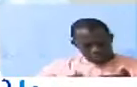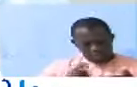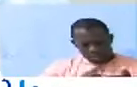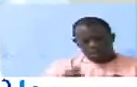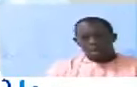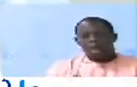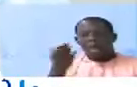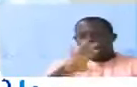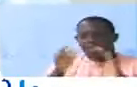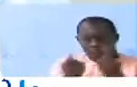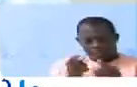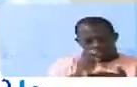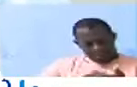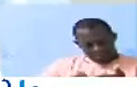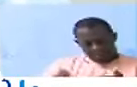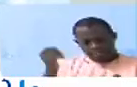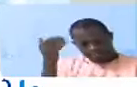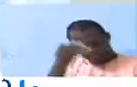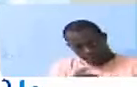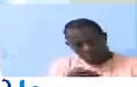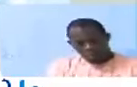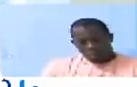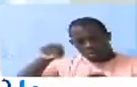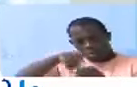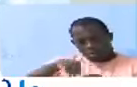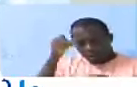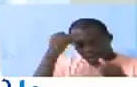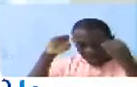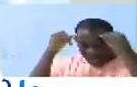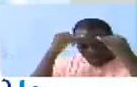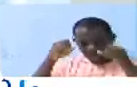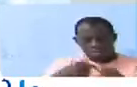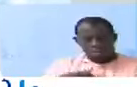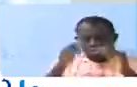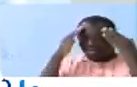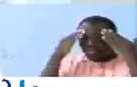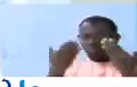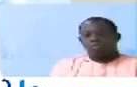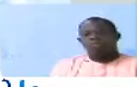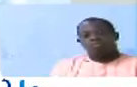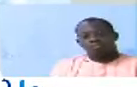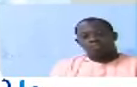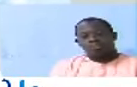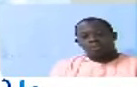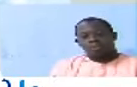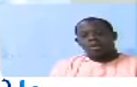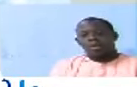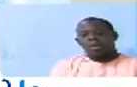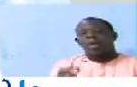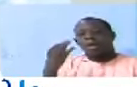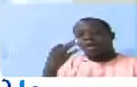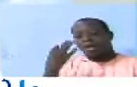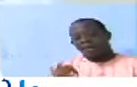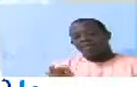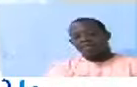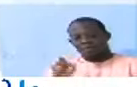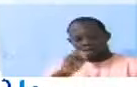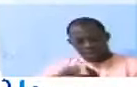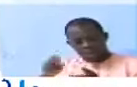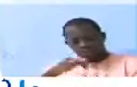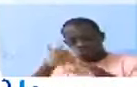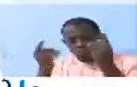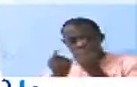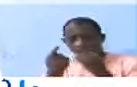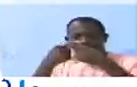whatever they included in their writings, I don't know that. Nefendo safi je ya safi faya nente nyina. But this is what I said. If they